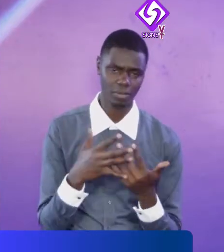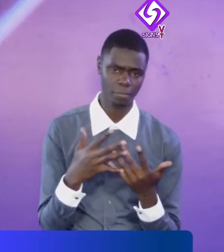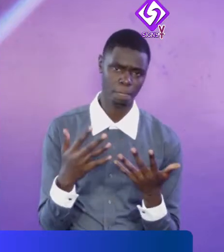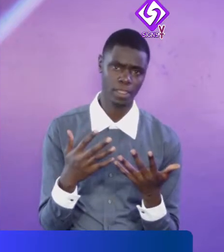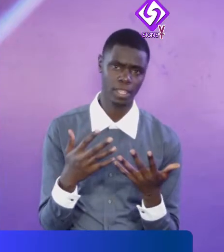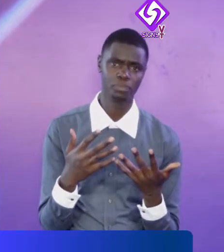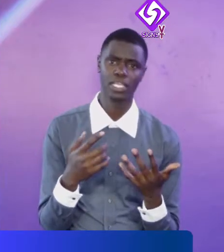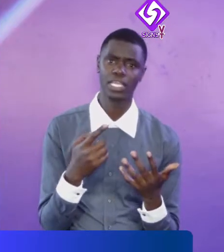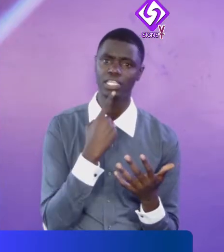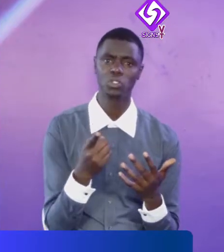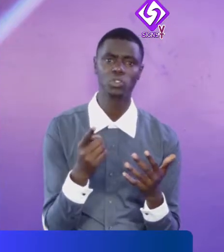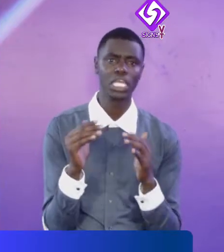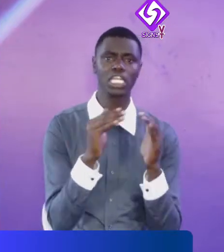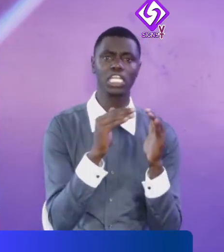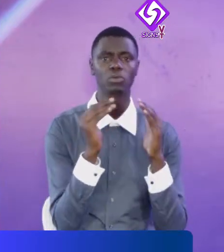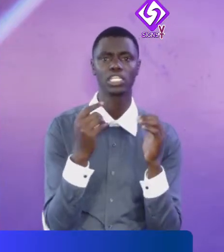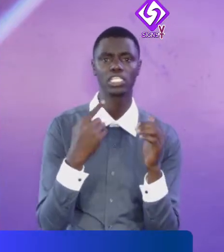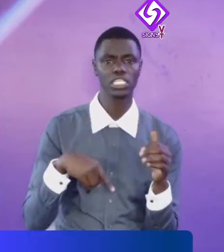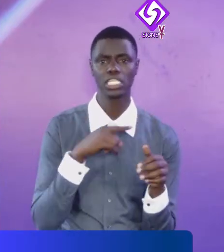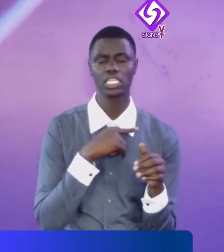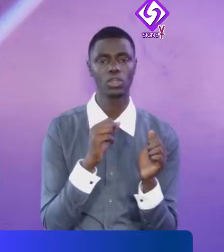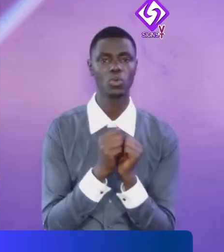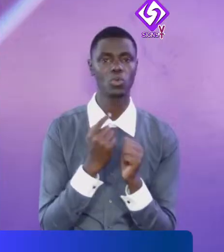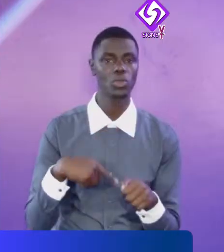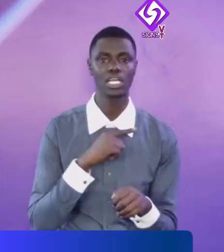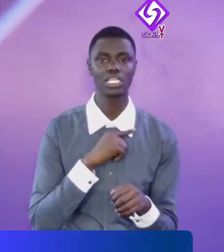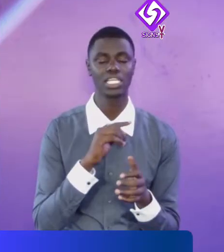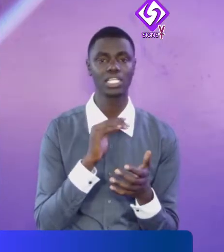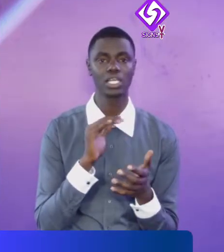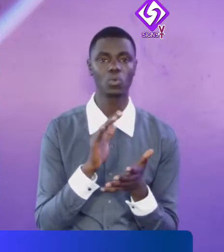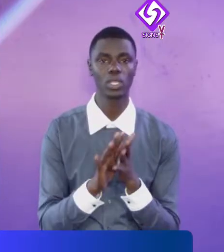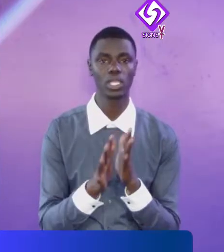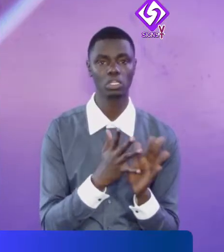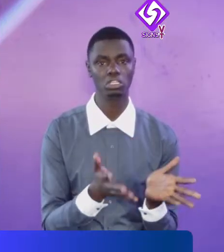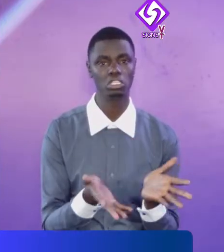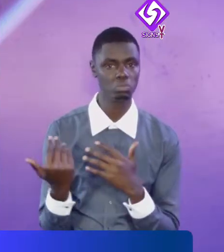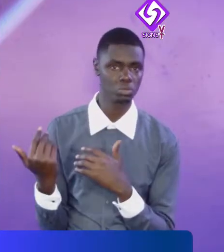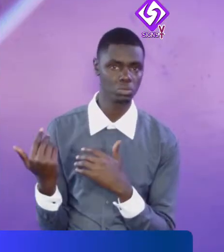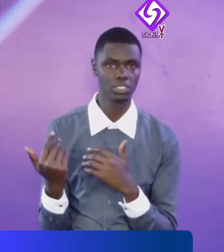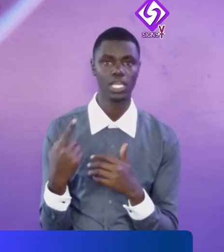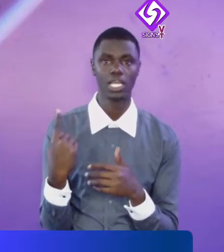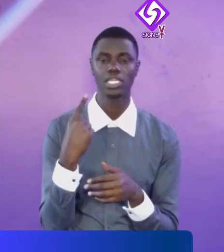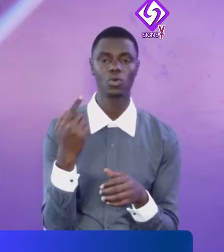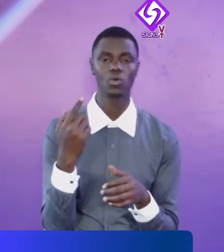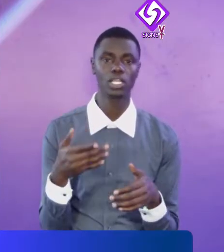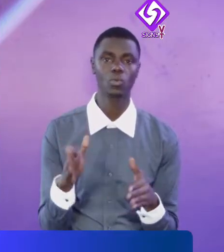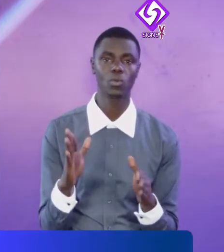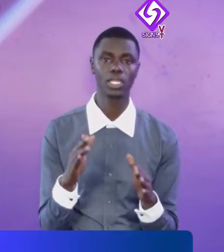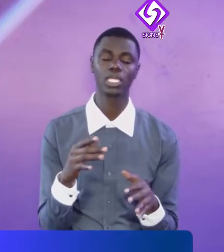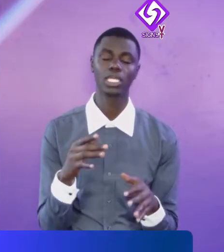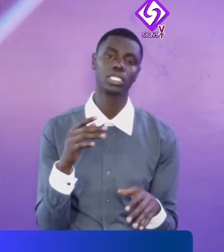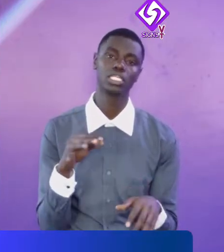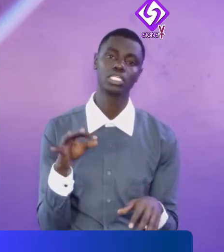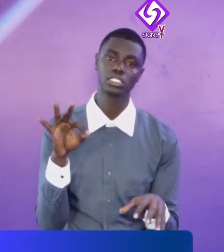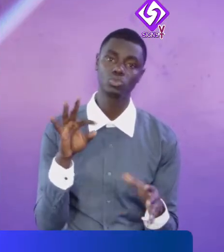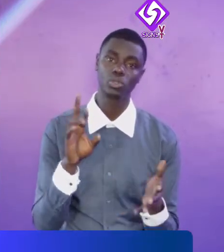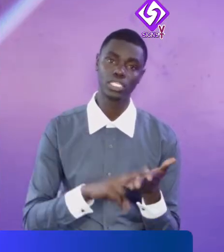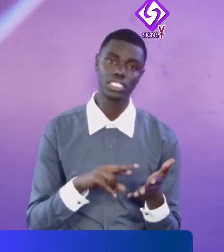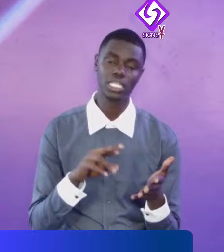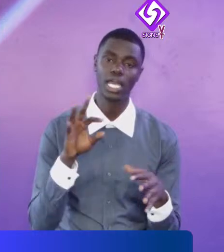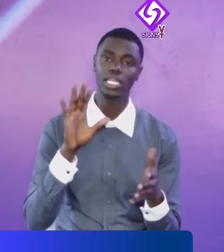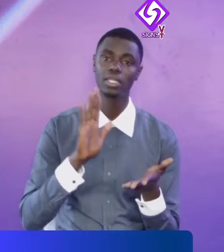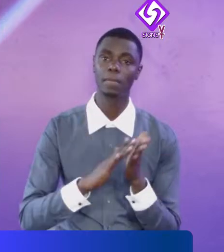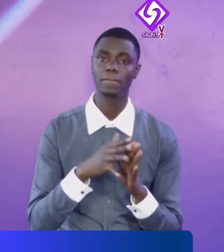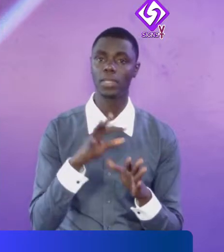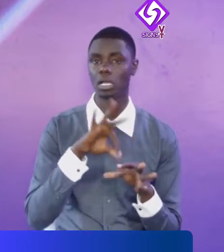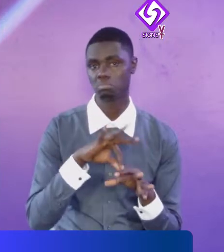you say democracy is here with us and it cannot go anywhere. So the only way we have to do this is by registering to become voters. Alan. And part of